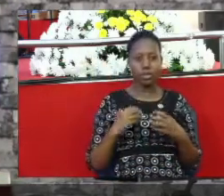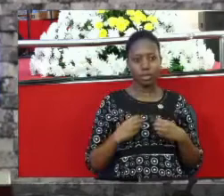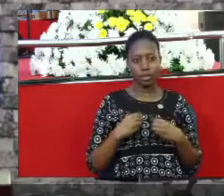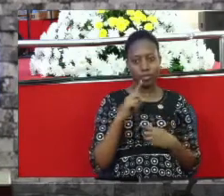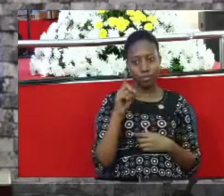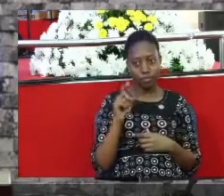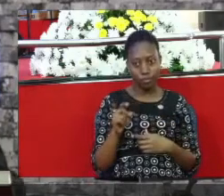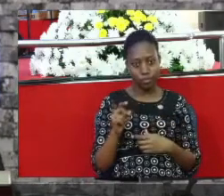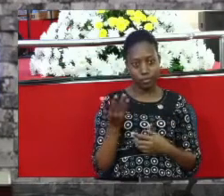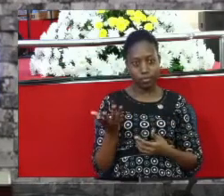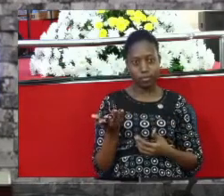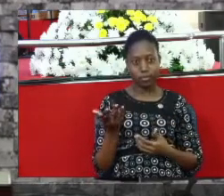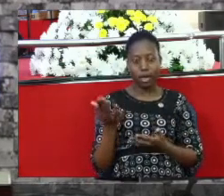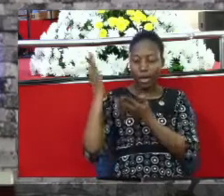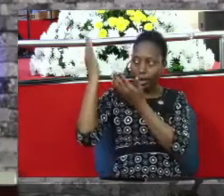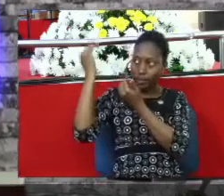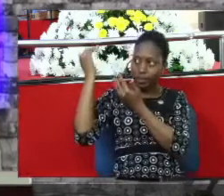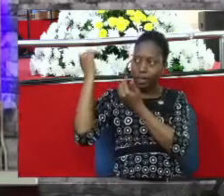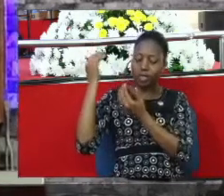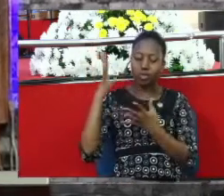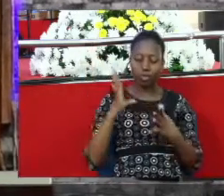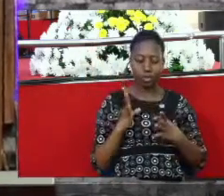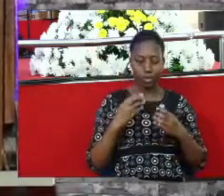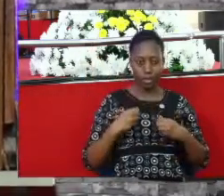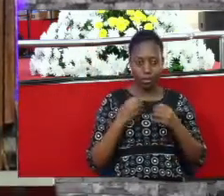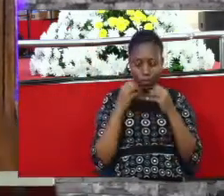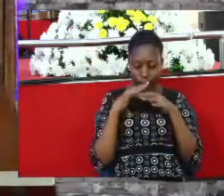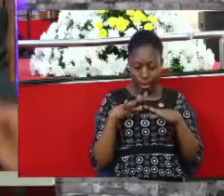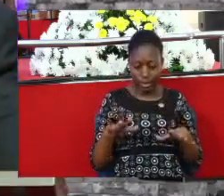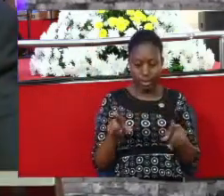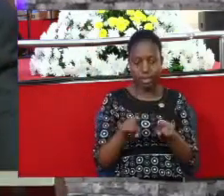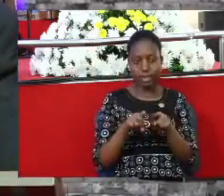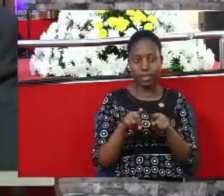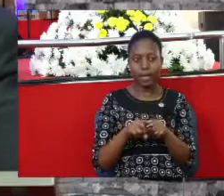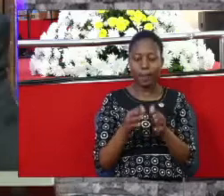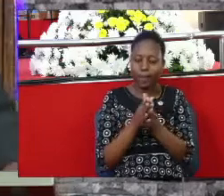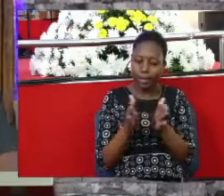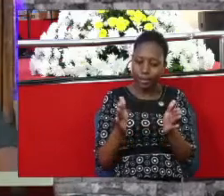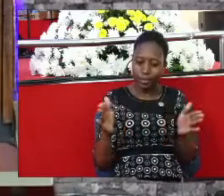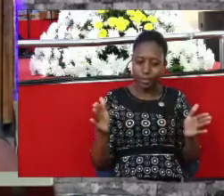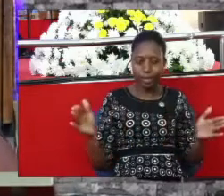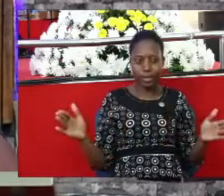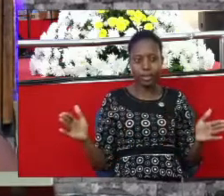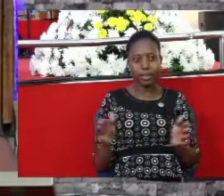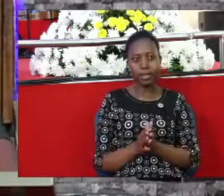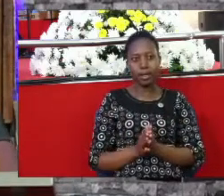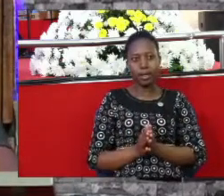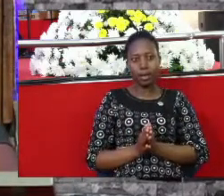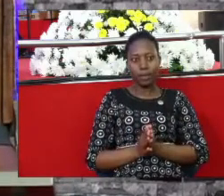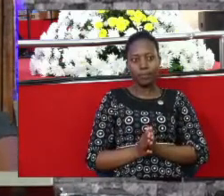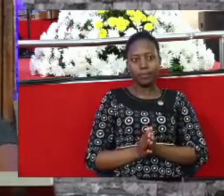fourthly, expect to receive blessings and increase on your investment. Don't